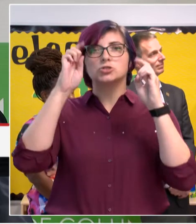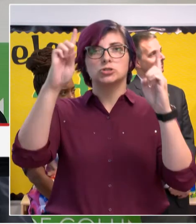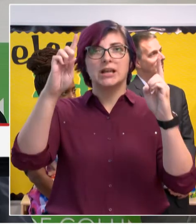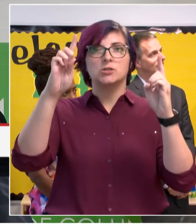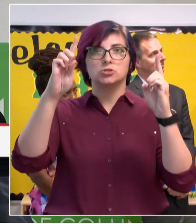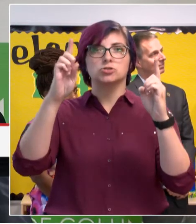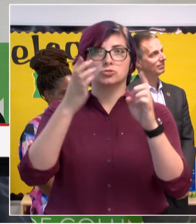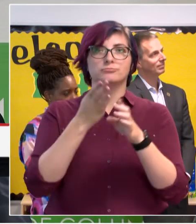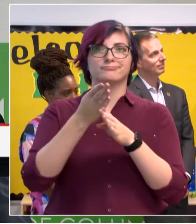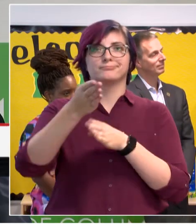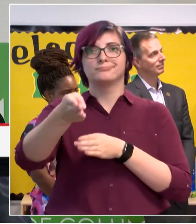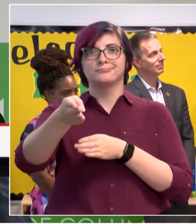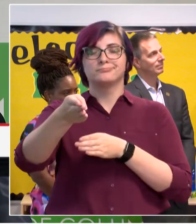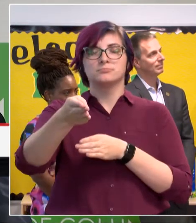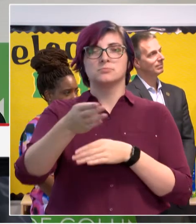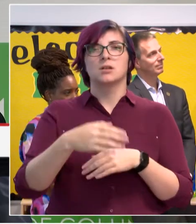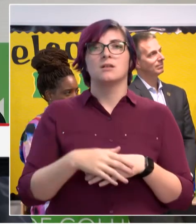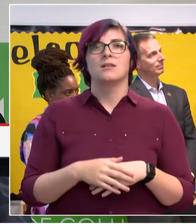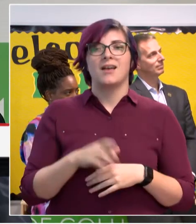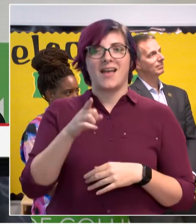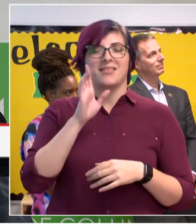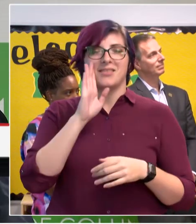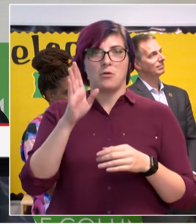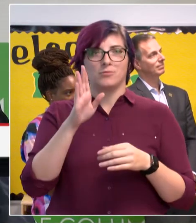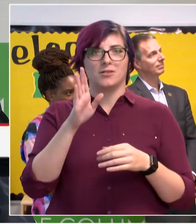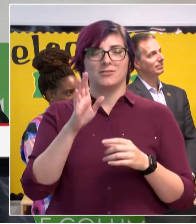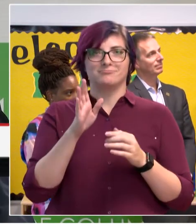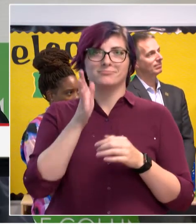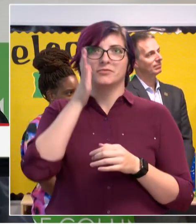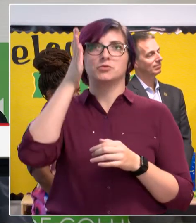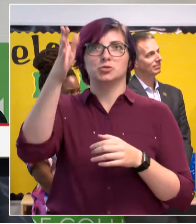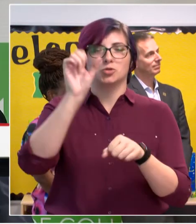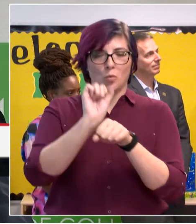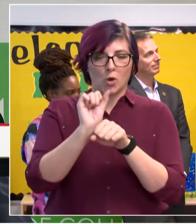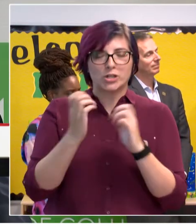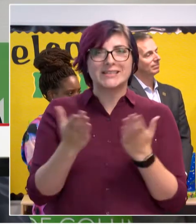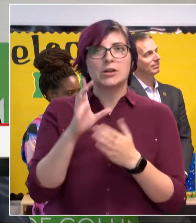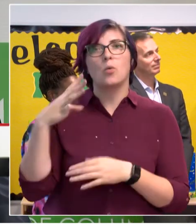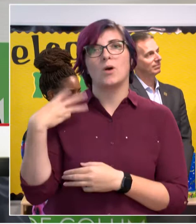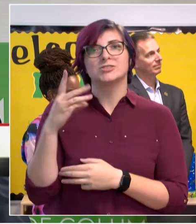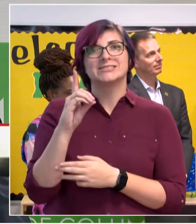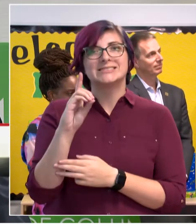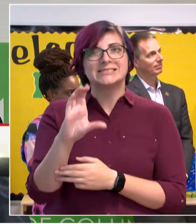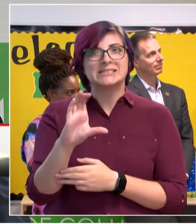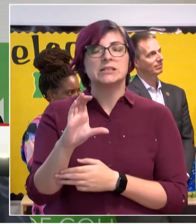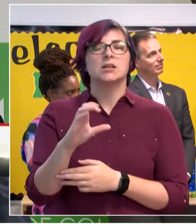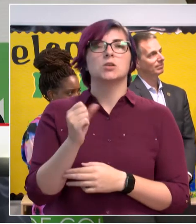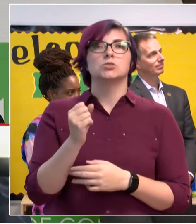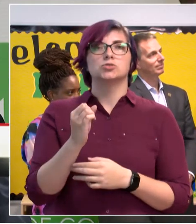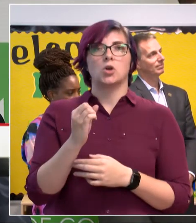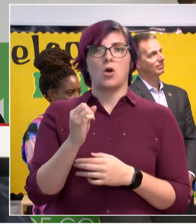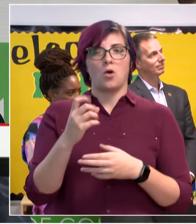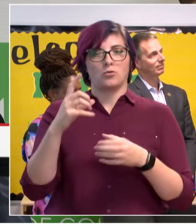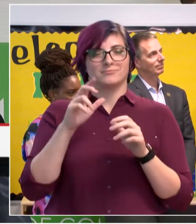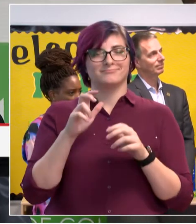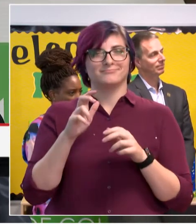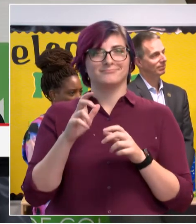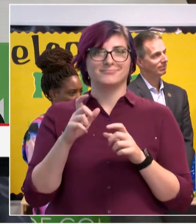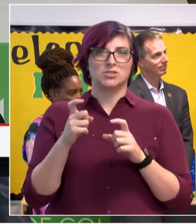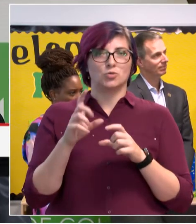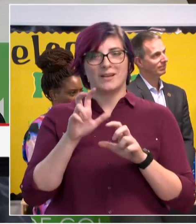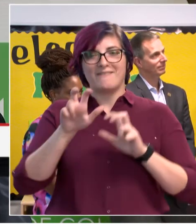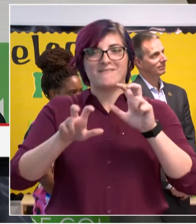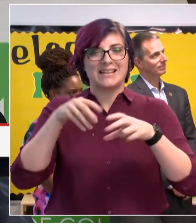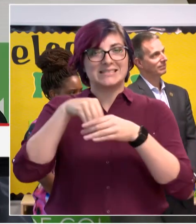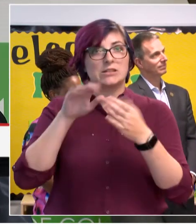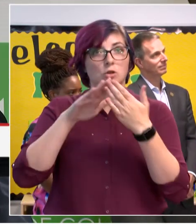generation of Washingtonians that will be in our workforce and supporting our community is getting a strong start to their academic experience here